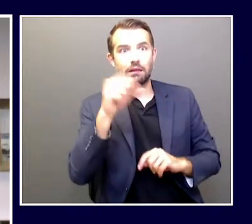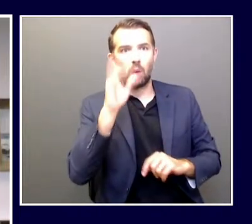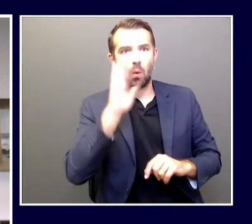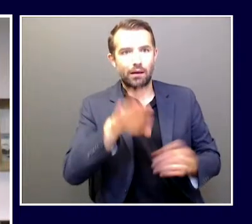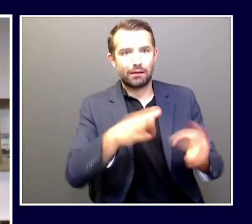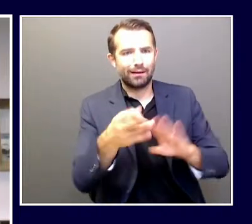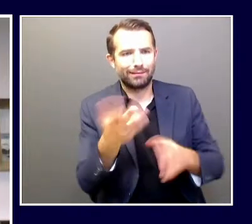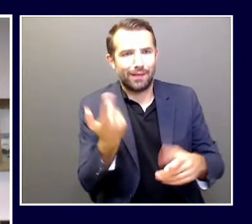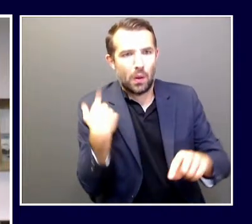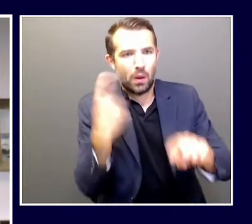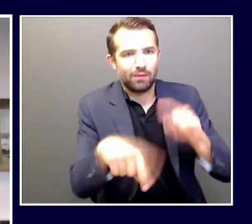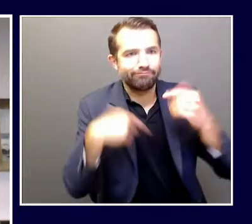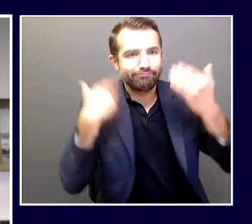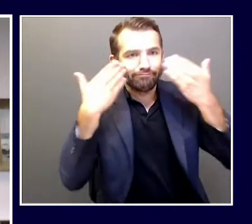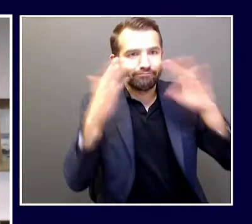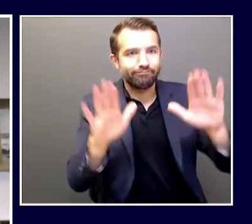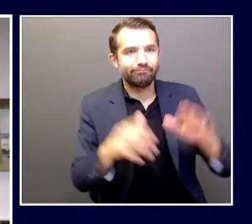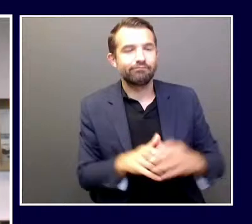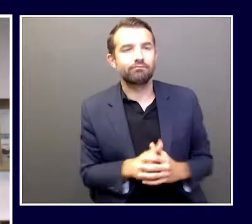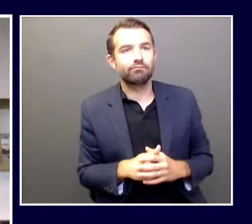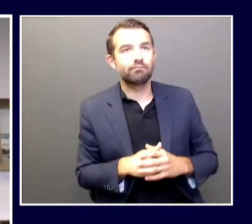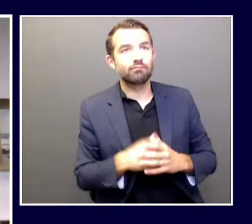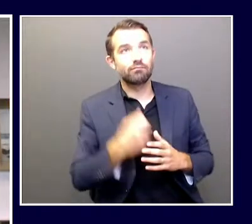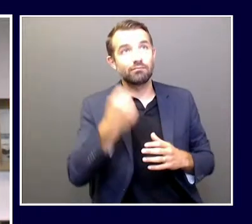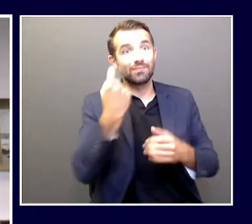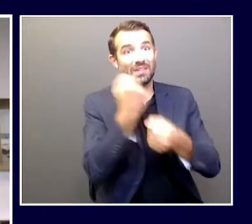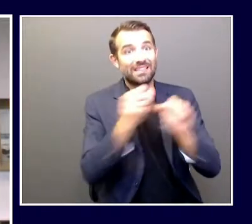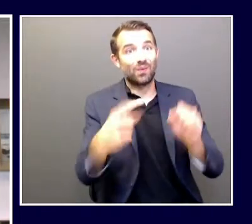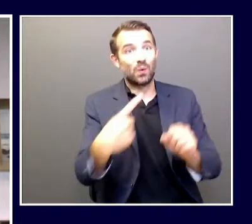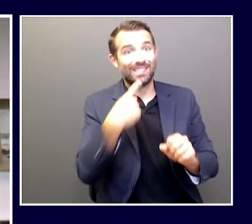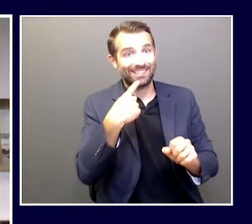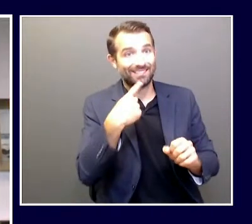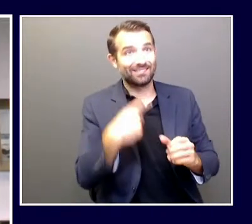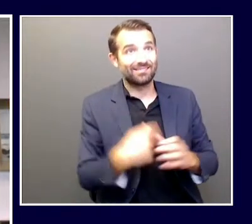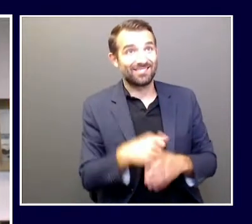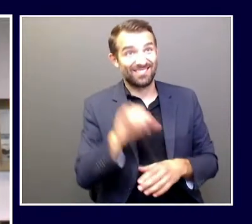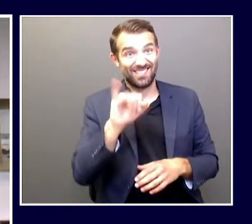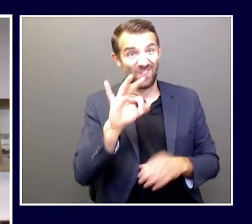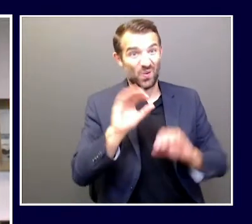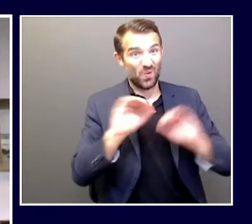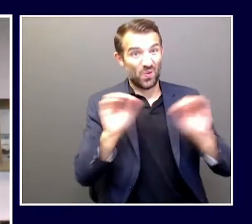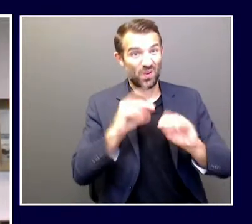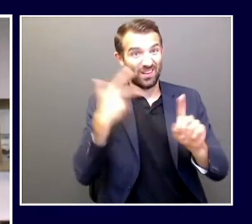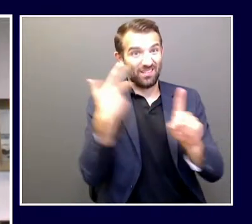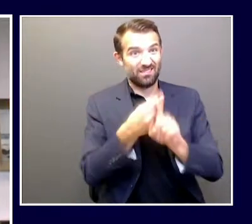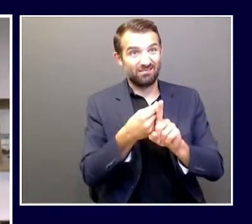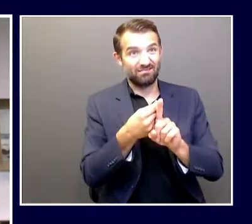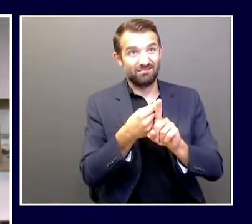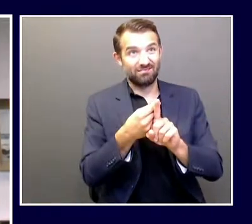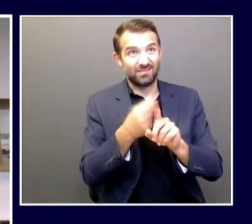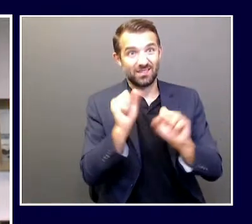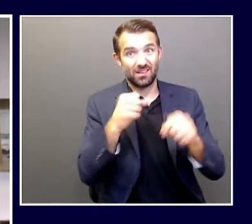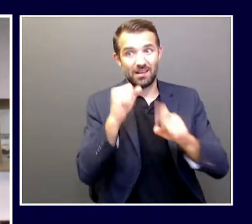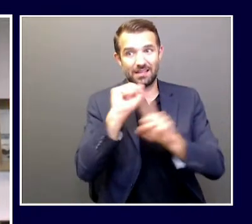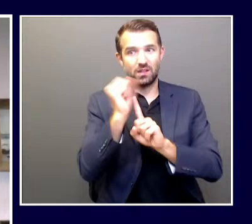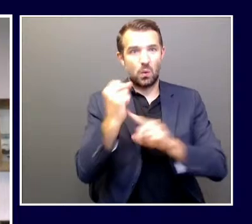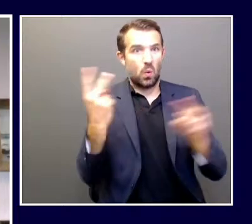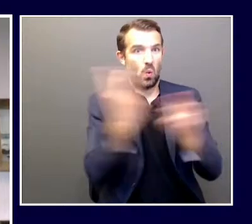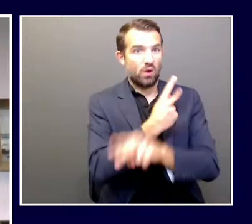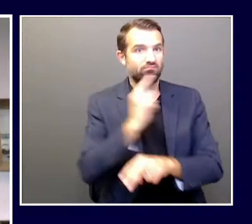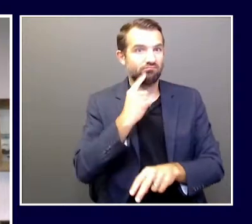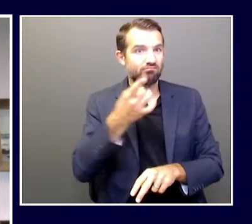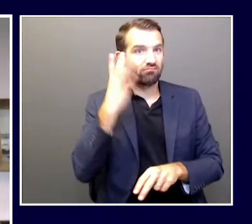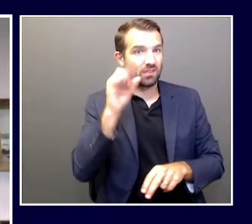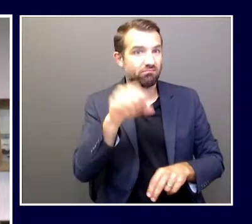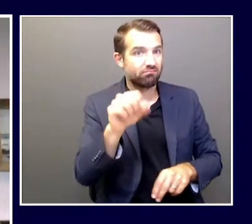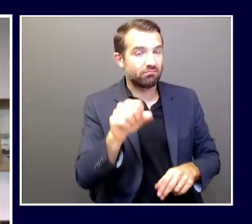much worse, but we certainly know that those individuals can assume they would have been exposed anyways. Had they not